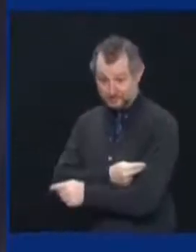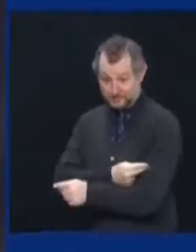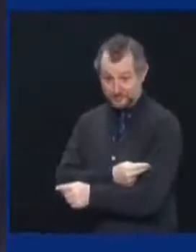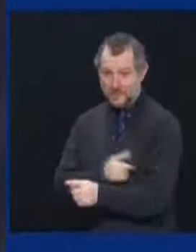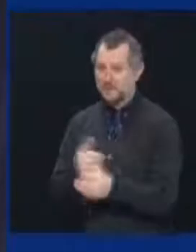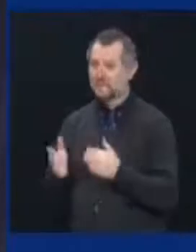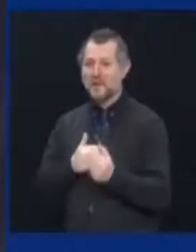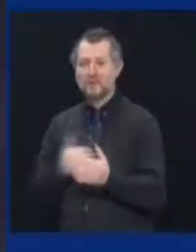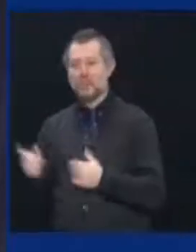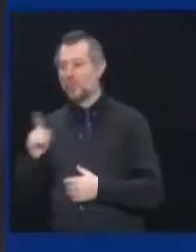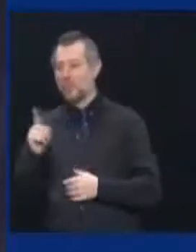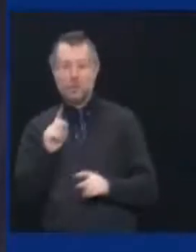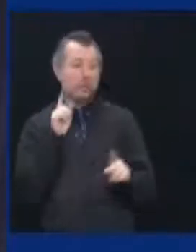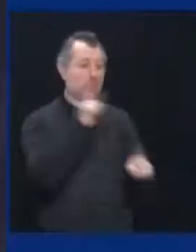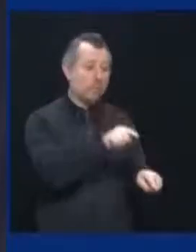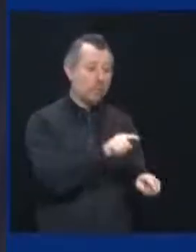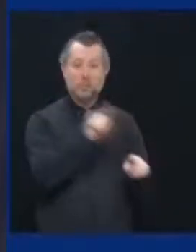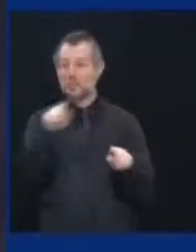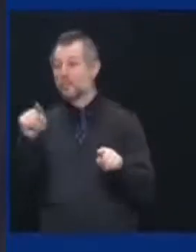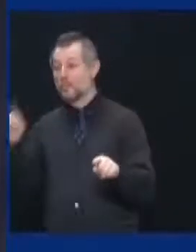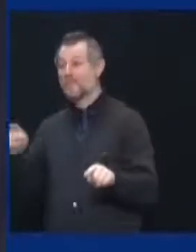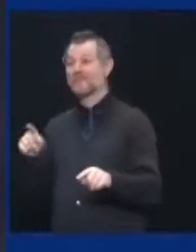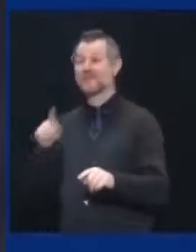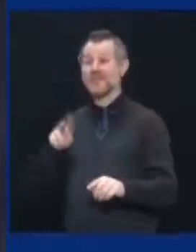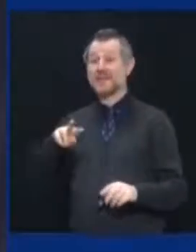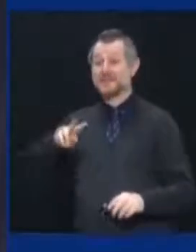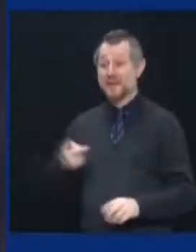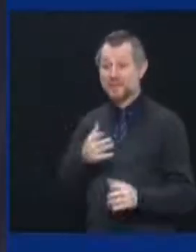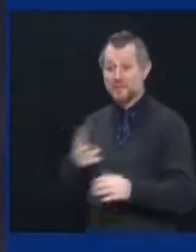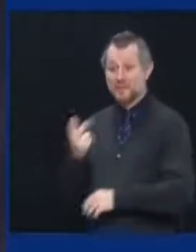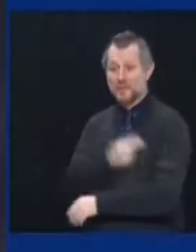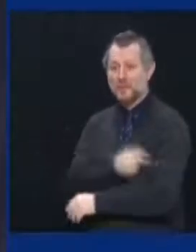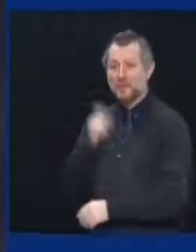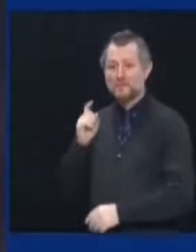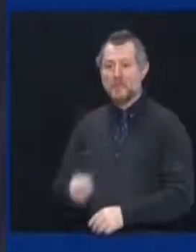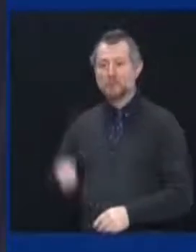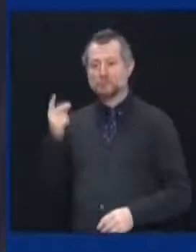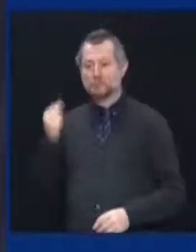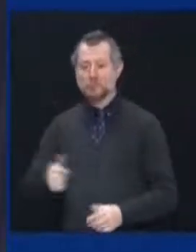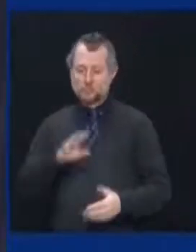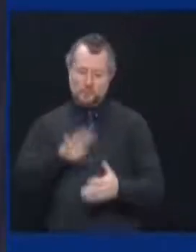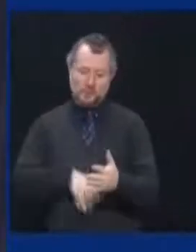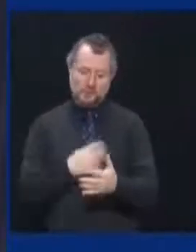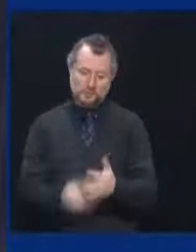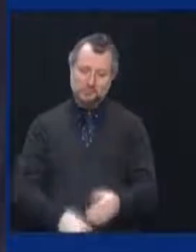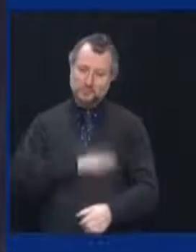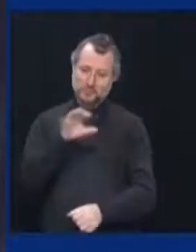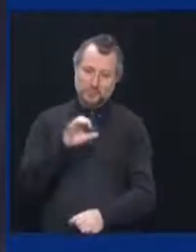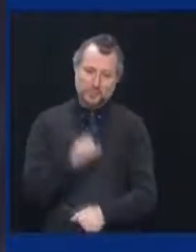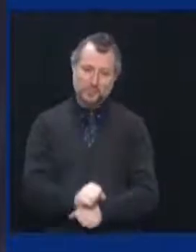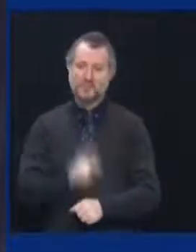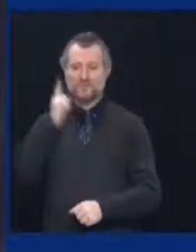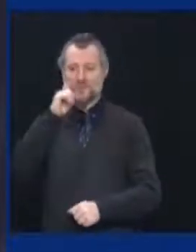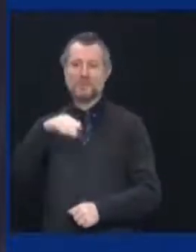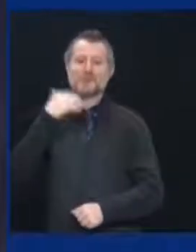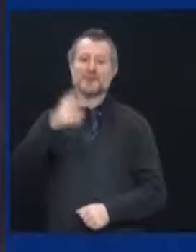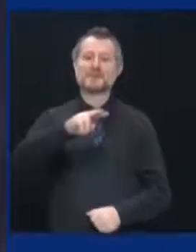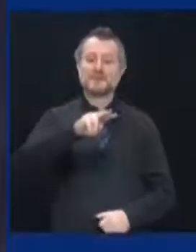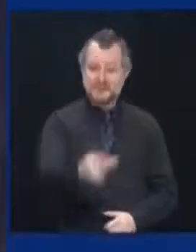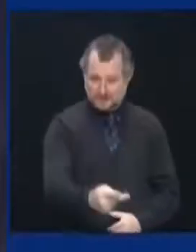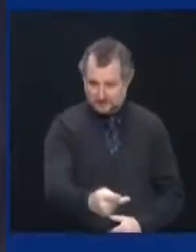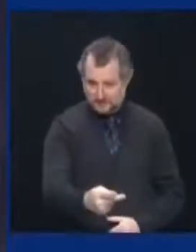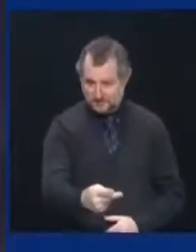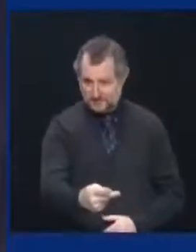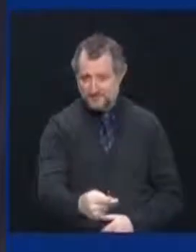first vaccine, they have to schedule you for your second dosage, and you